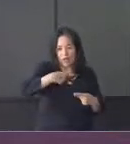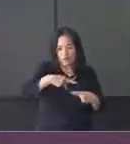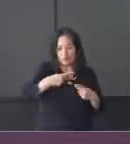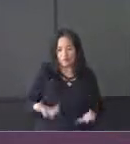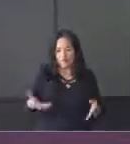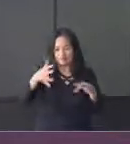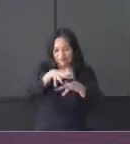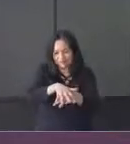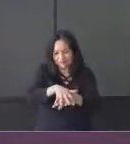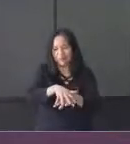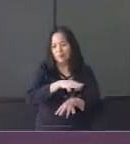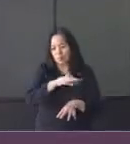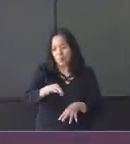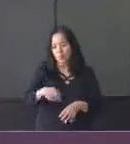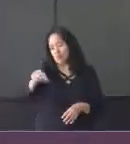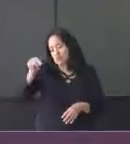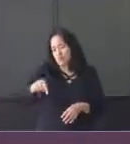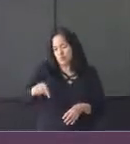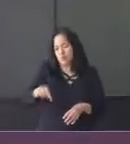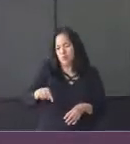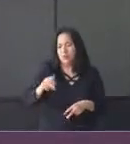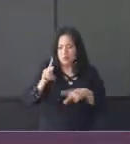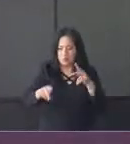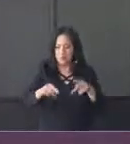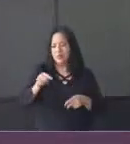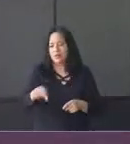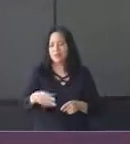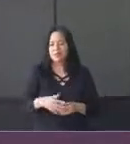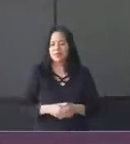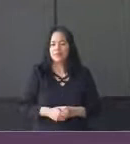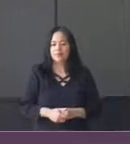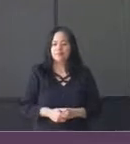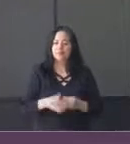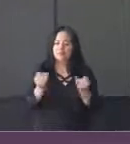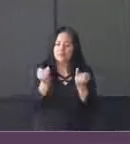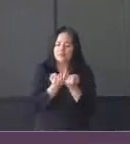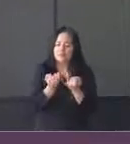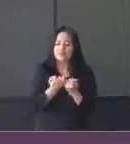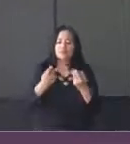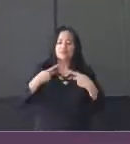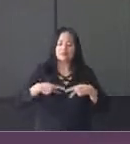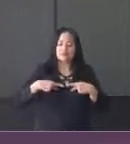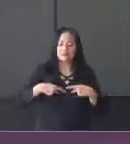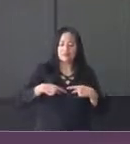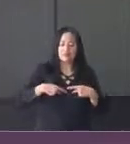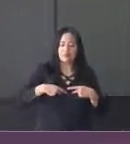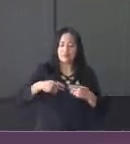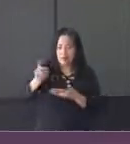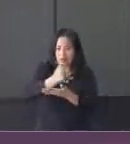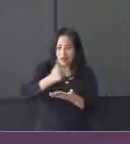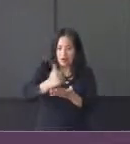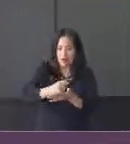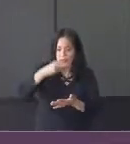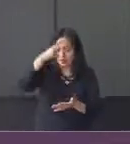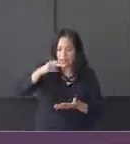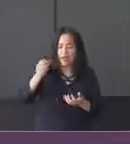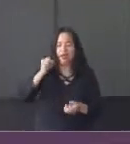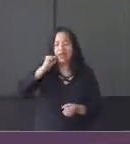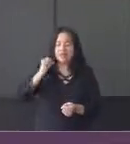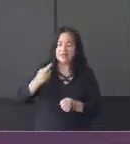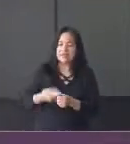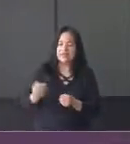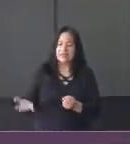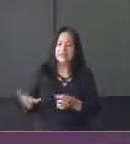of people in transit in host regions. And specifically in Mexico City, the Secretary